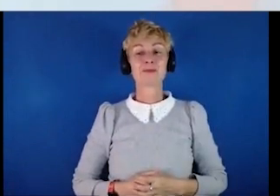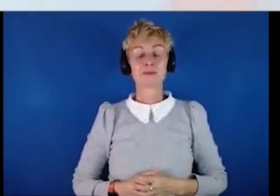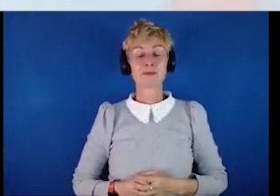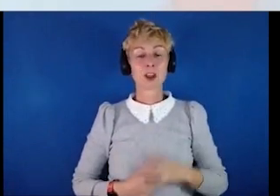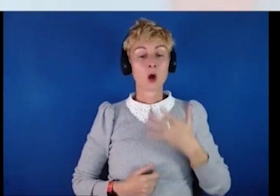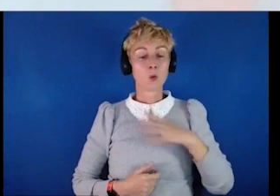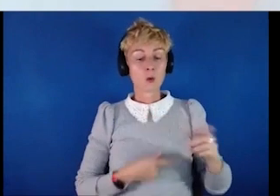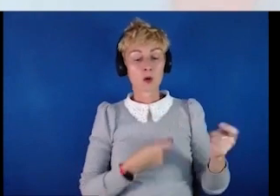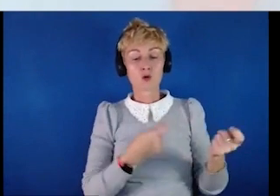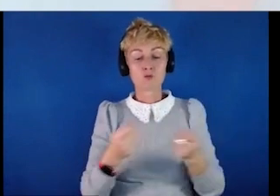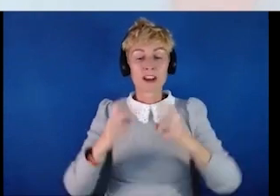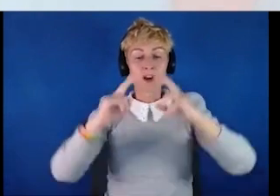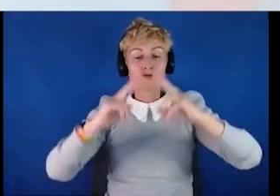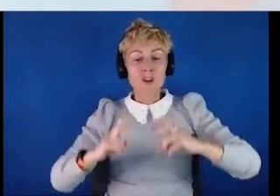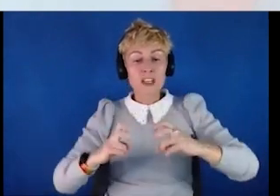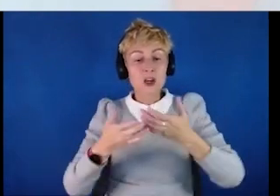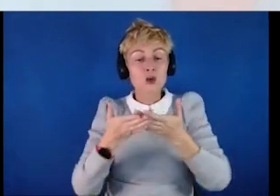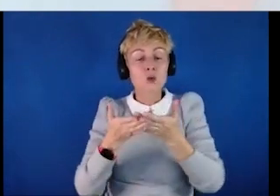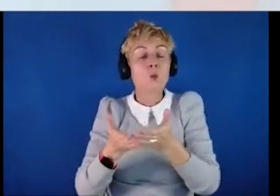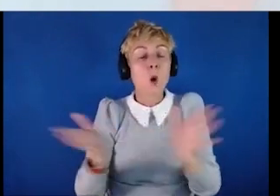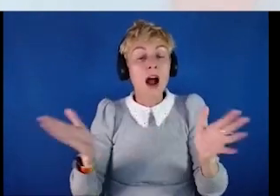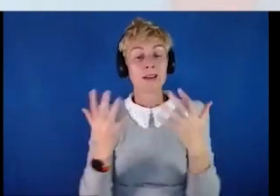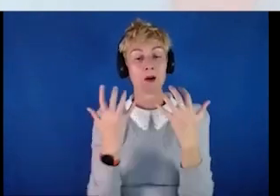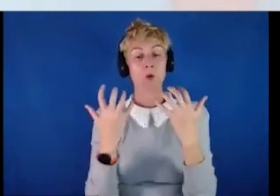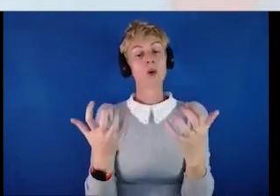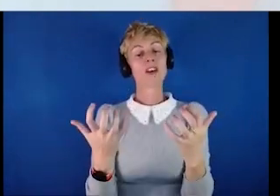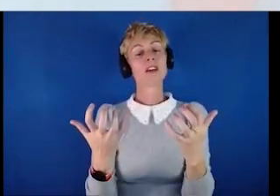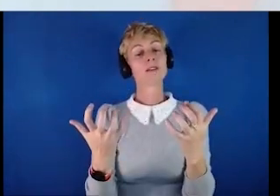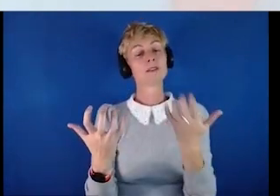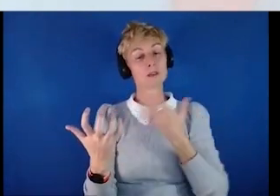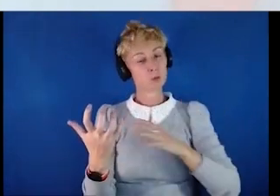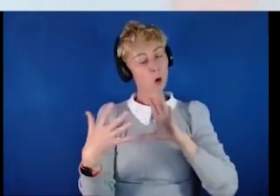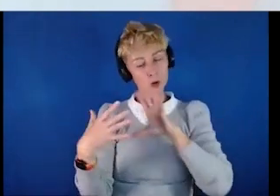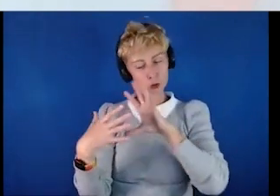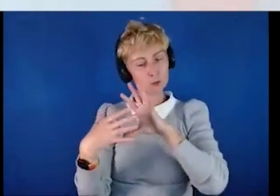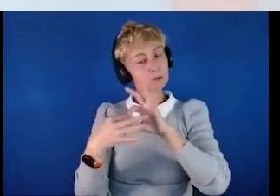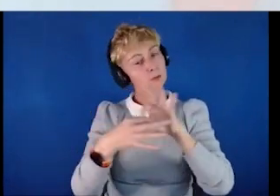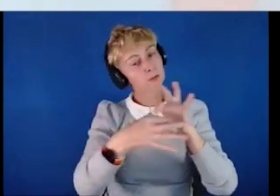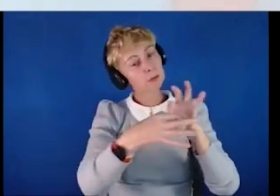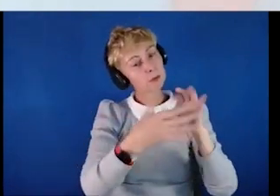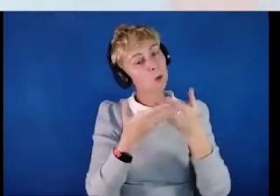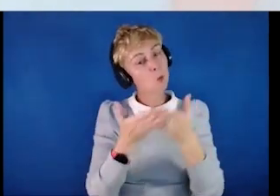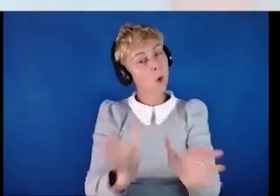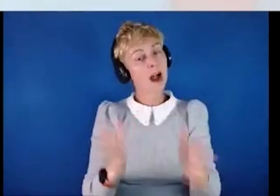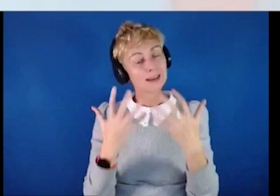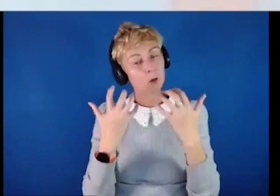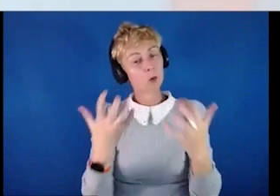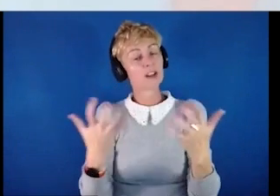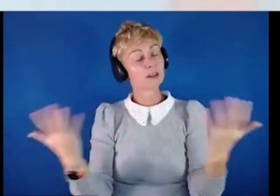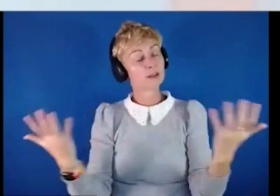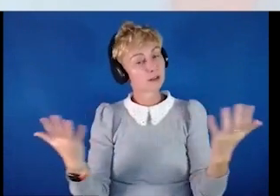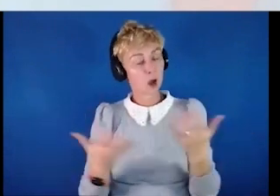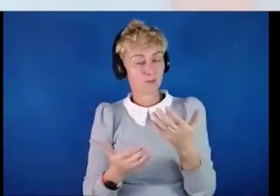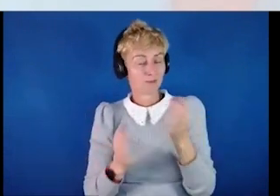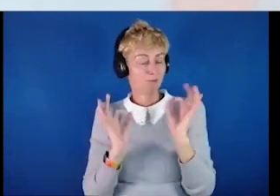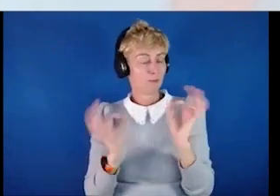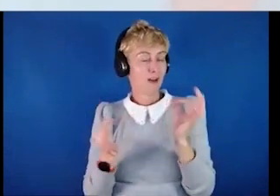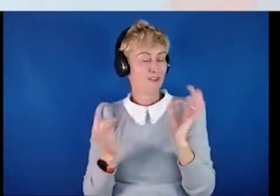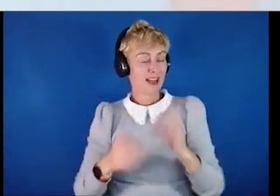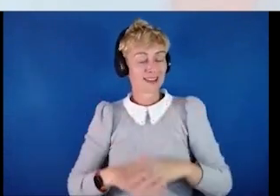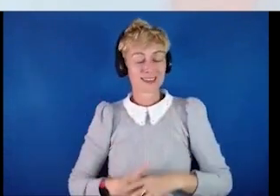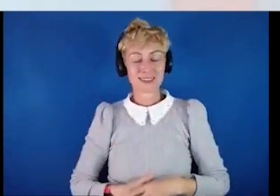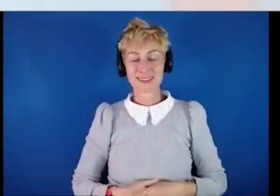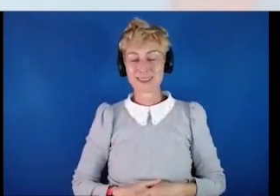research to a wider audience who might not maybe typically conduct research. So this is absolutely